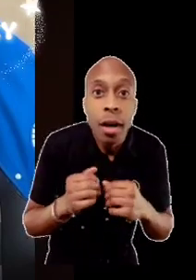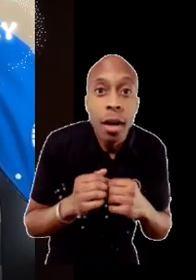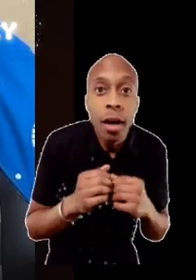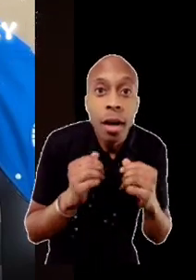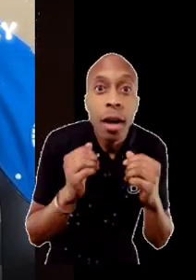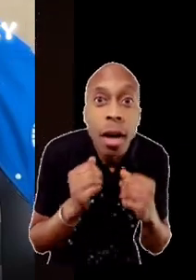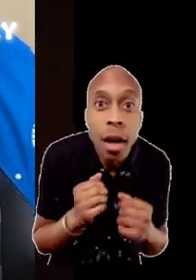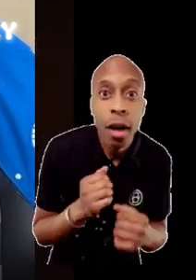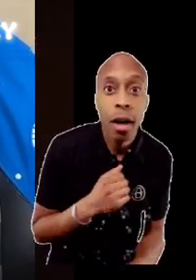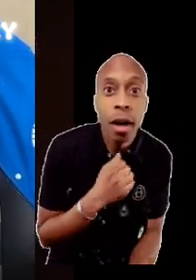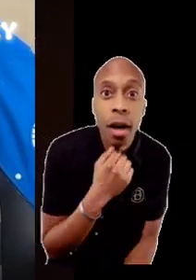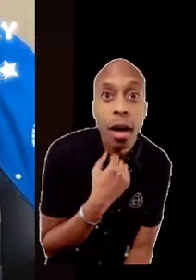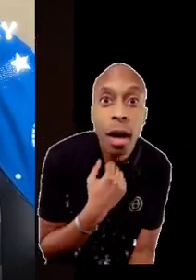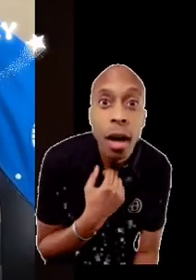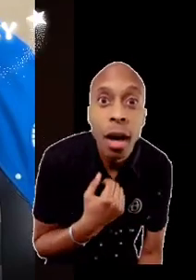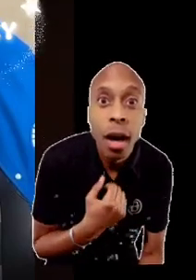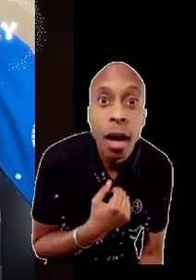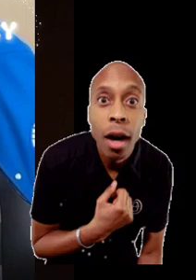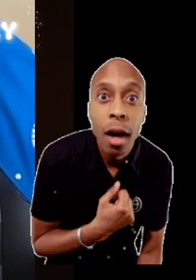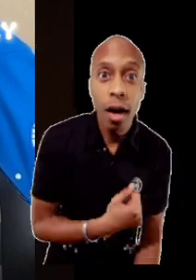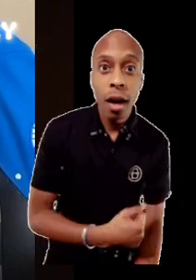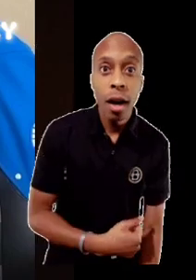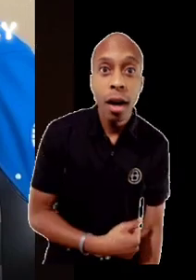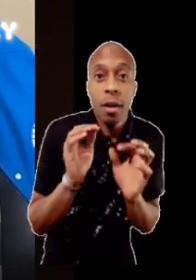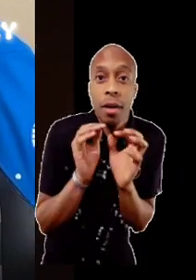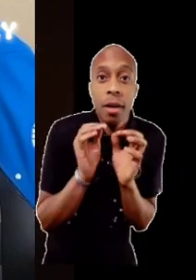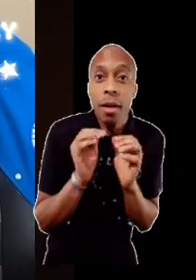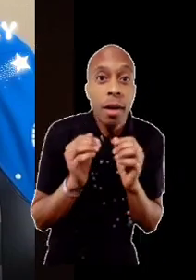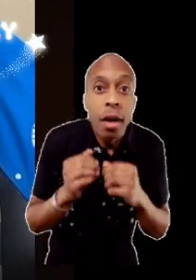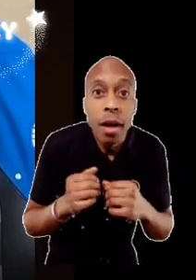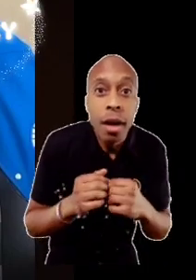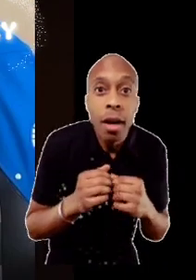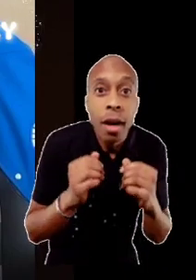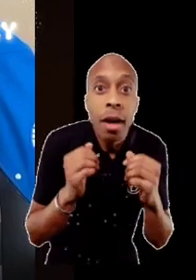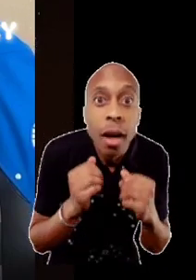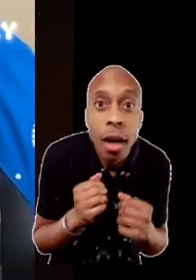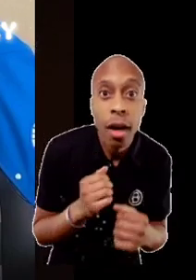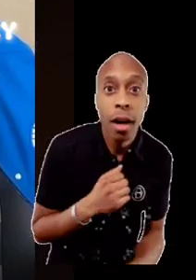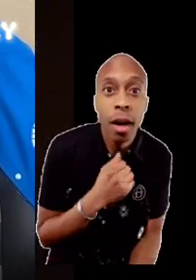I want the Lord to fully bless me while y'all fraud out here.